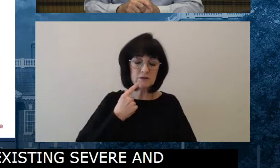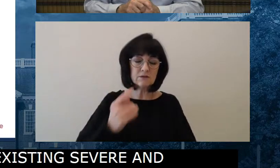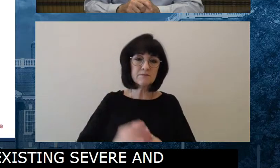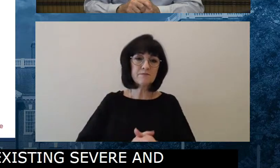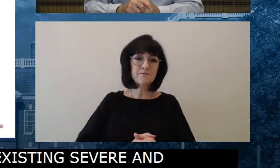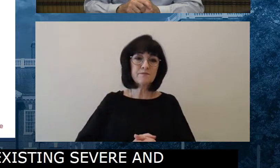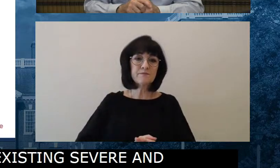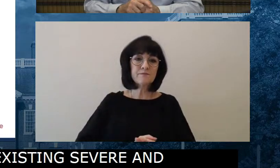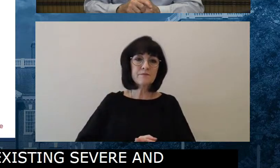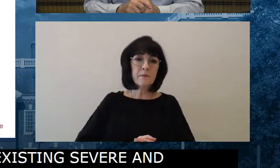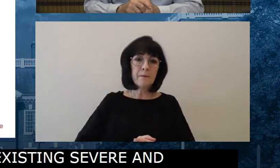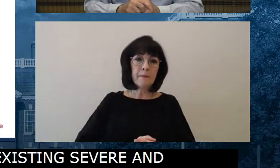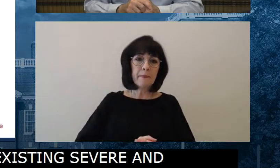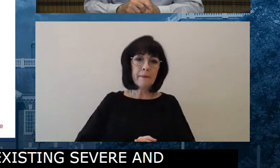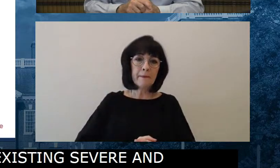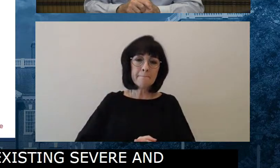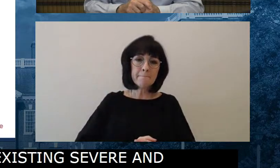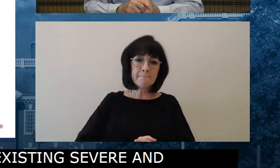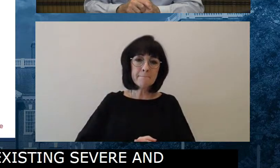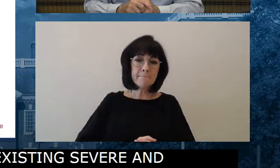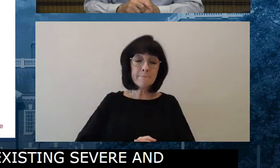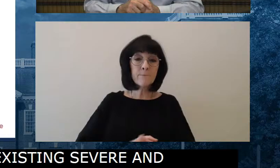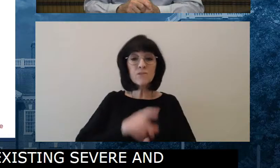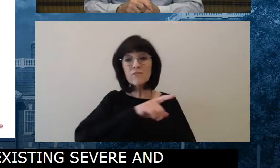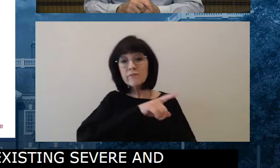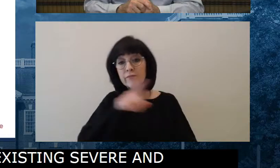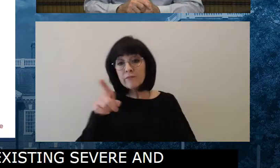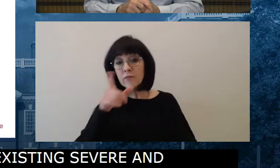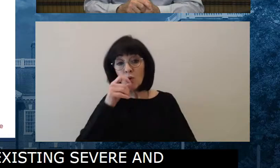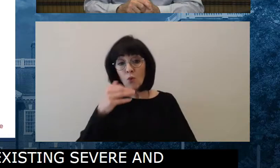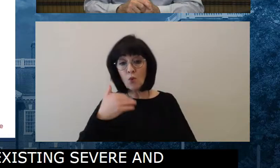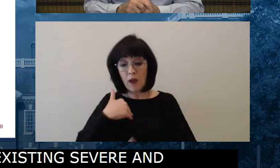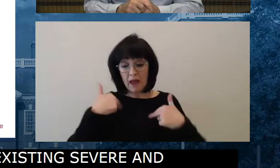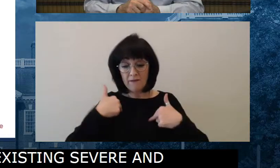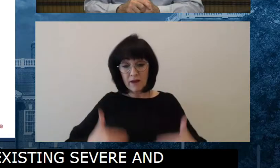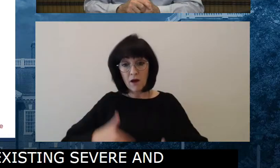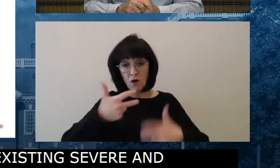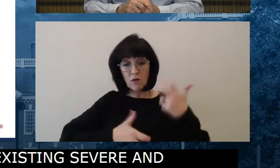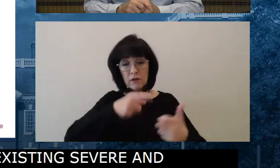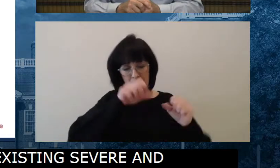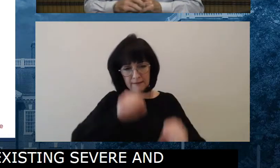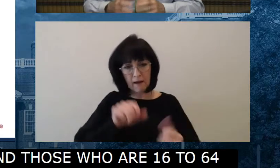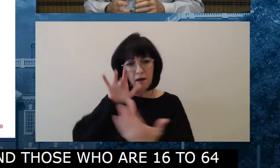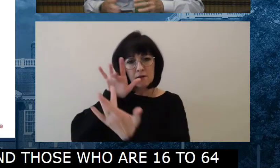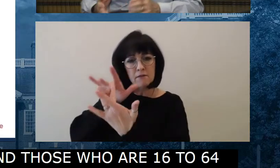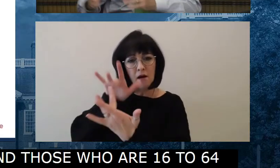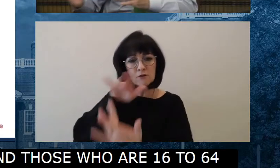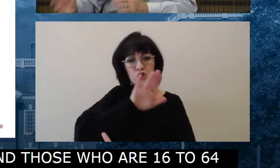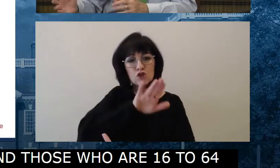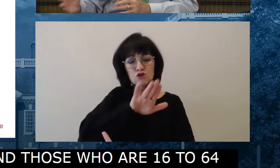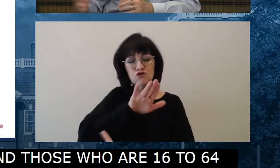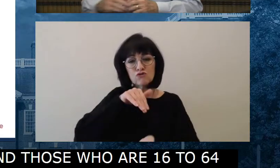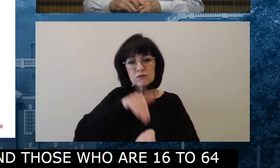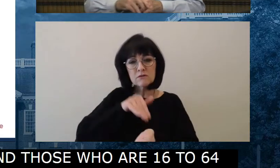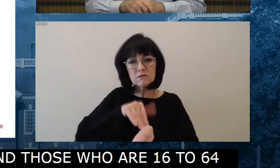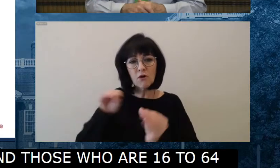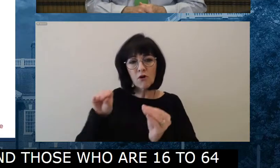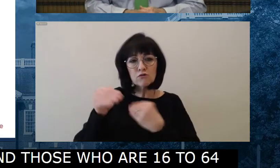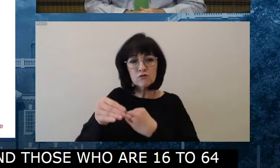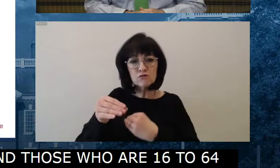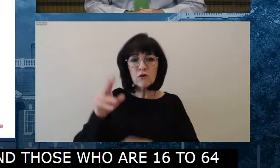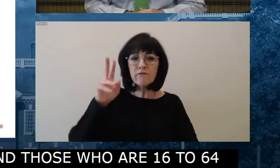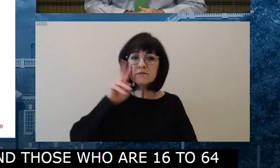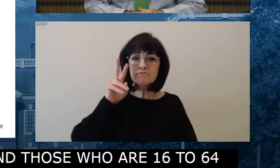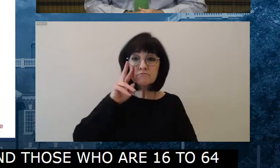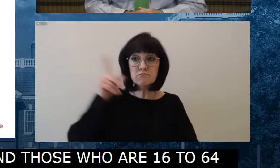to contact your medical provider. And then again, opening it up to an age-based system going forward,